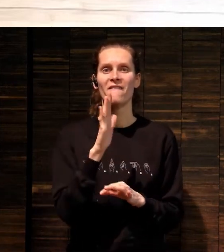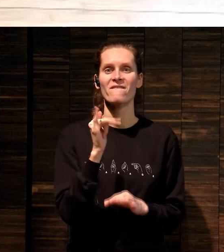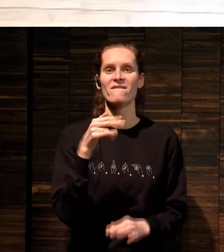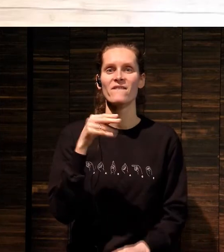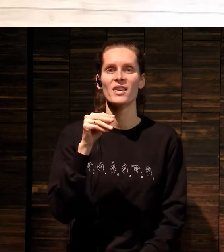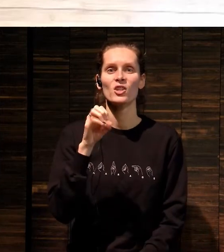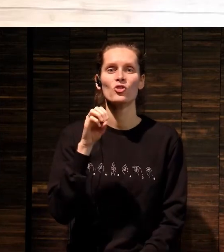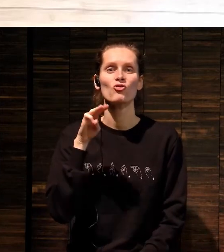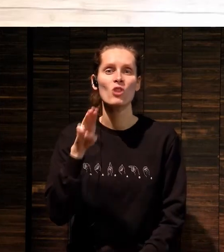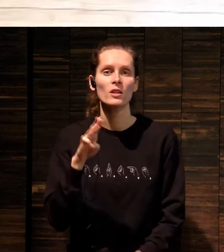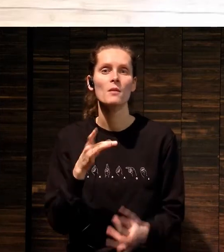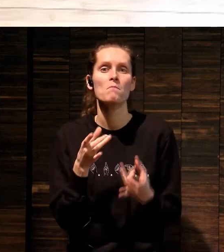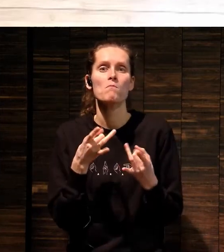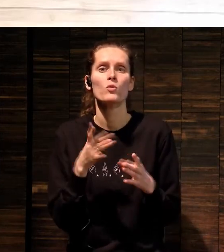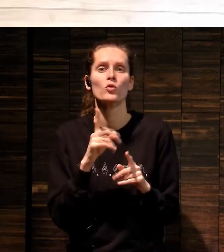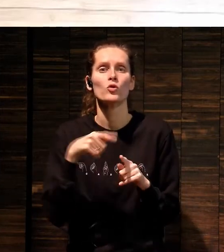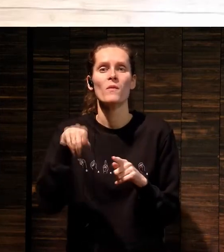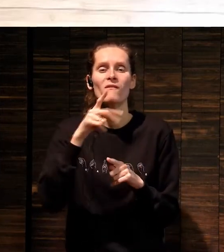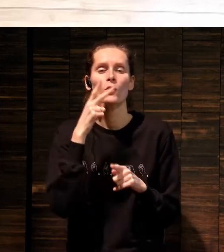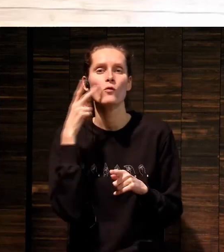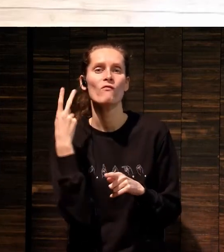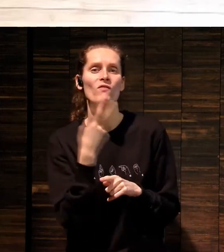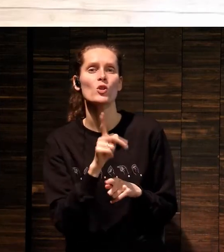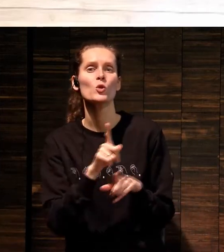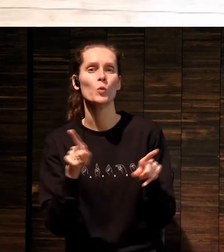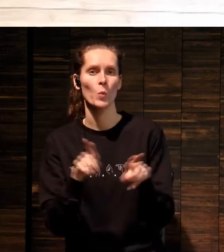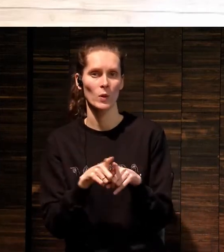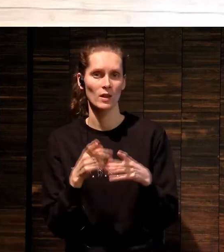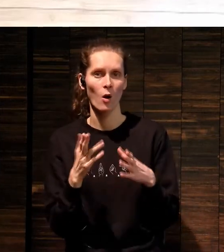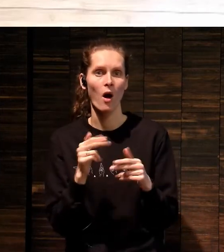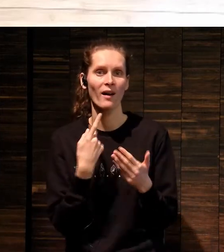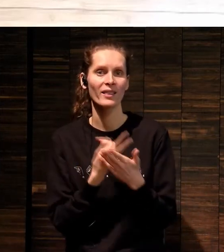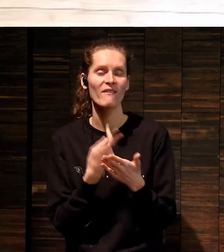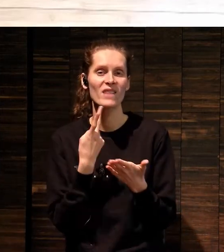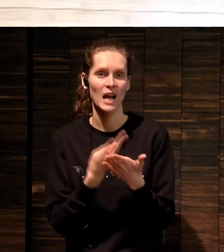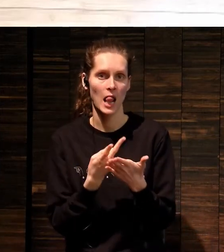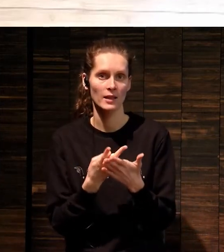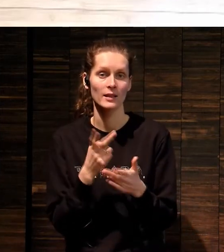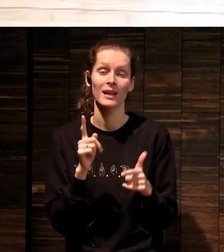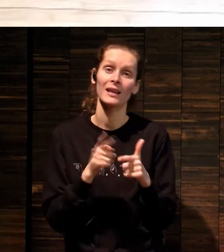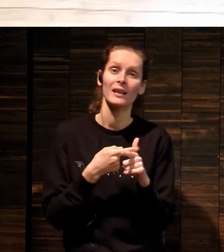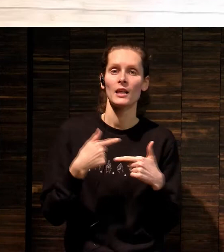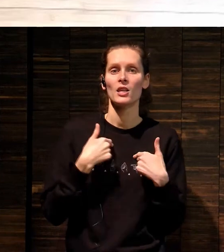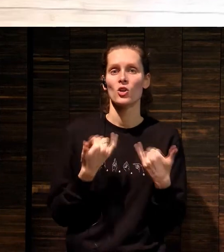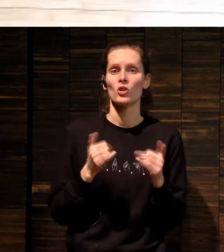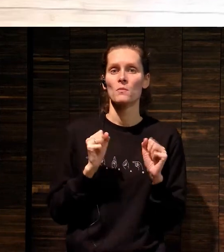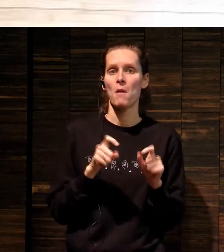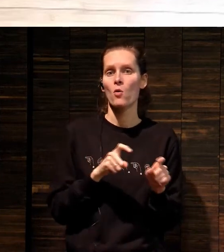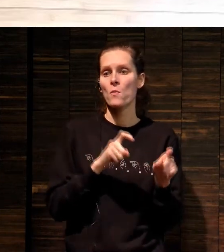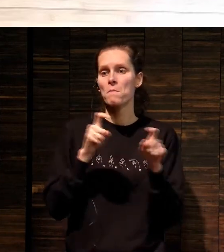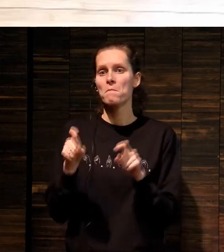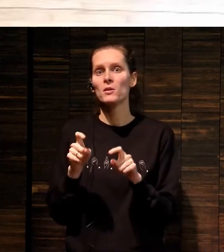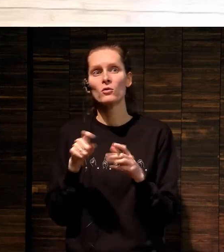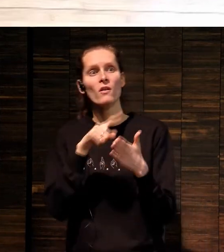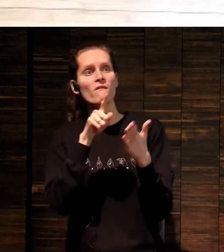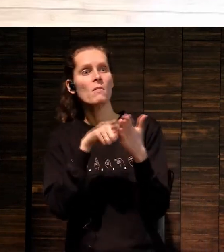running on a test site, or I can just do Q&A, whichever is preferable.